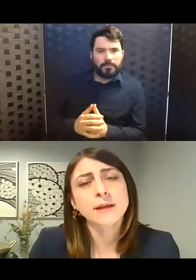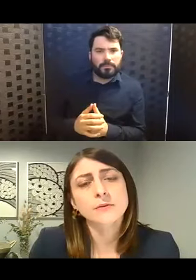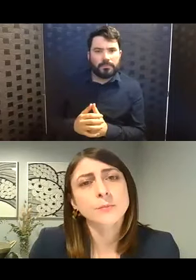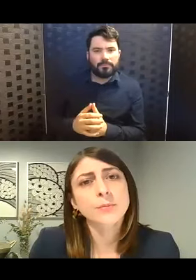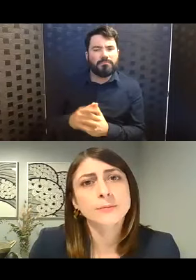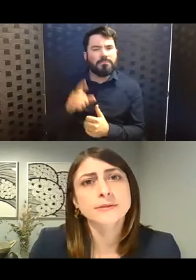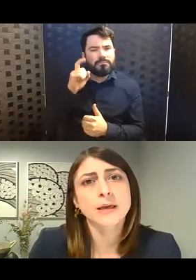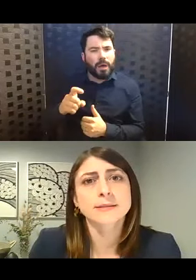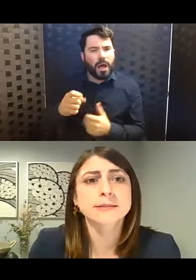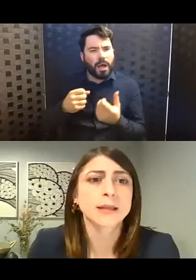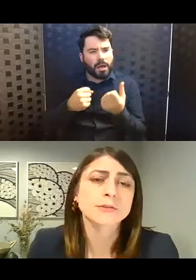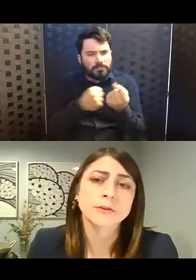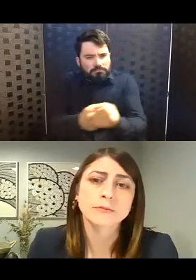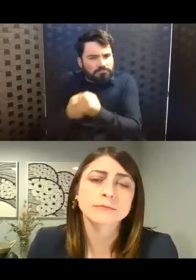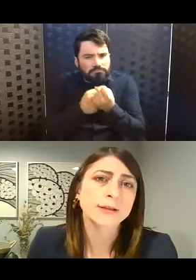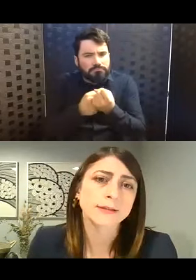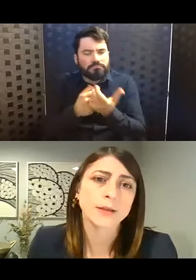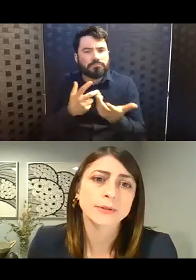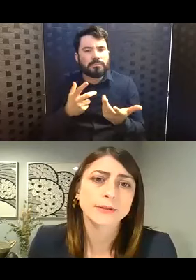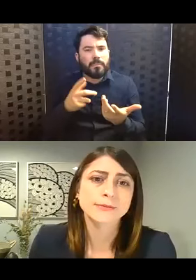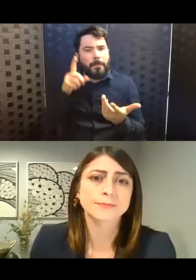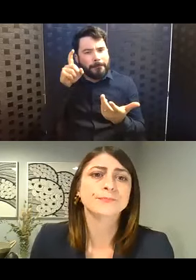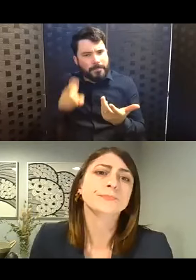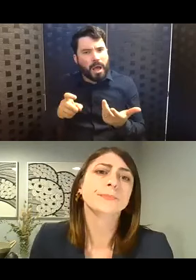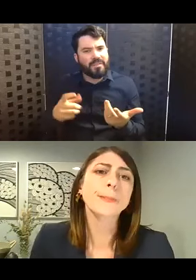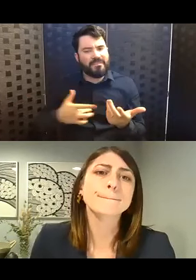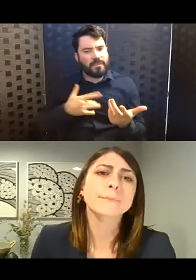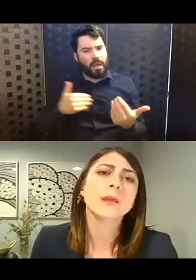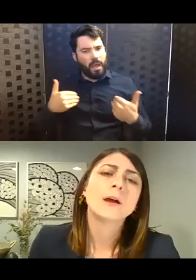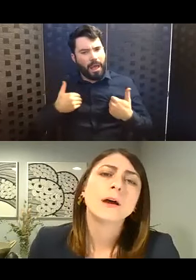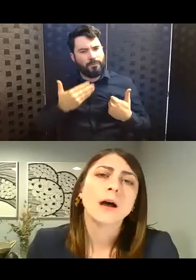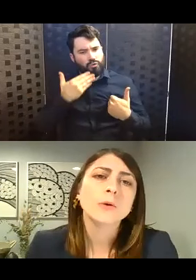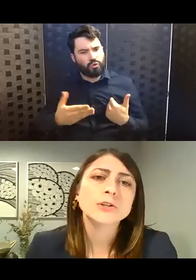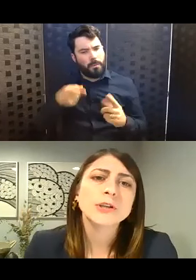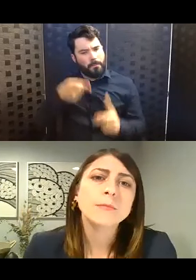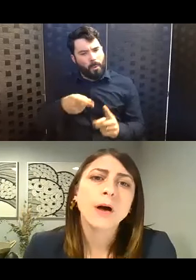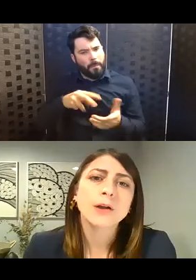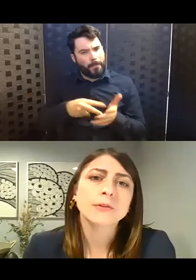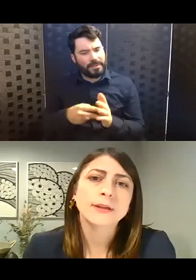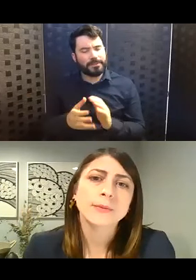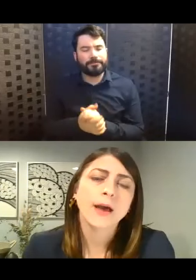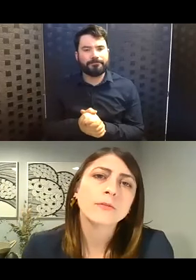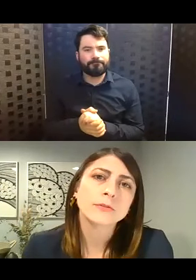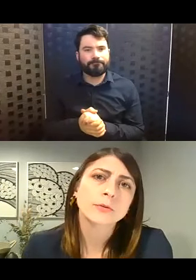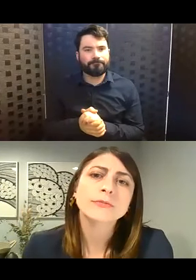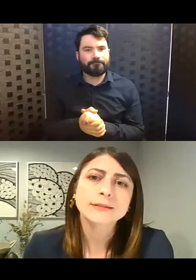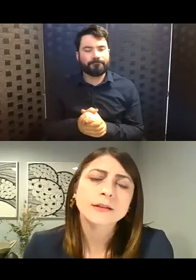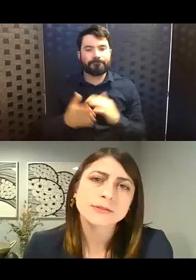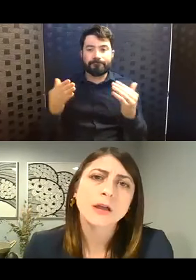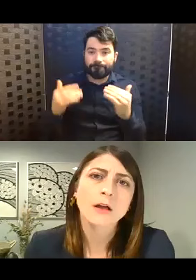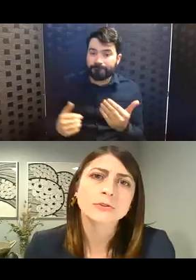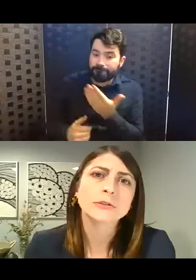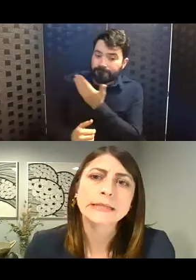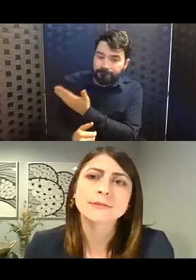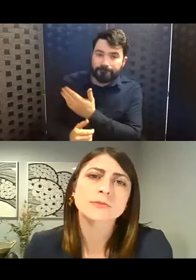reconnect to the purpose that sustains you. Next slide, please. I want to share a model that can be helpful for reflecting